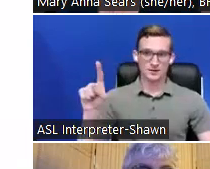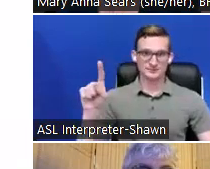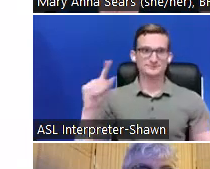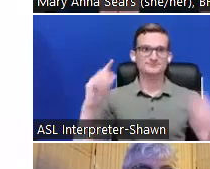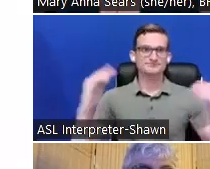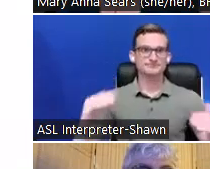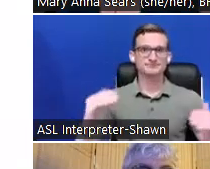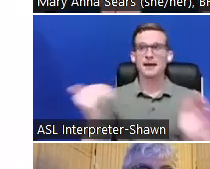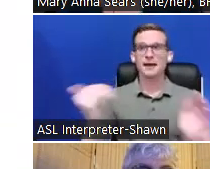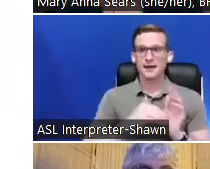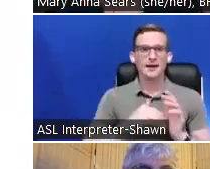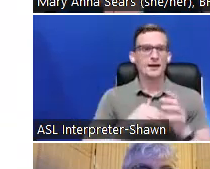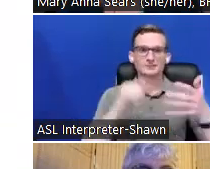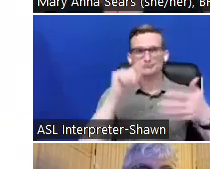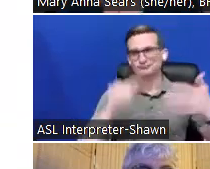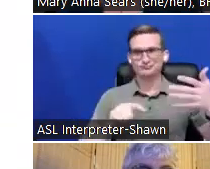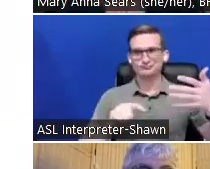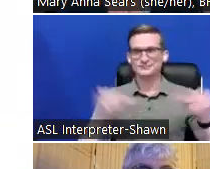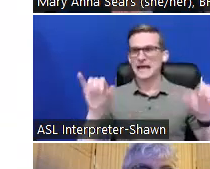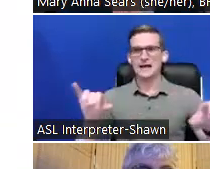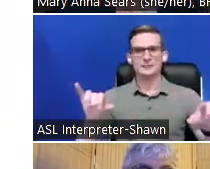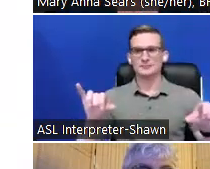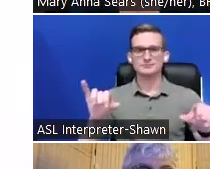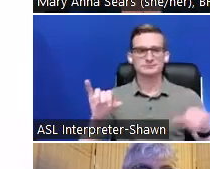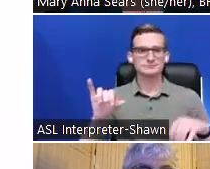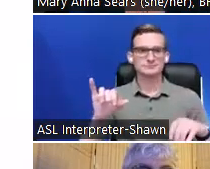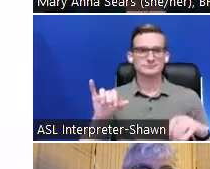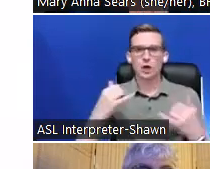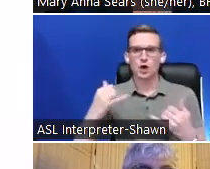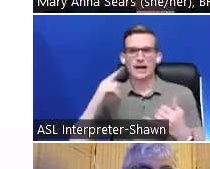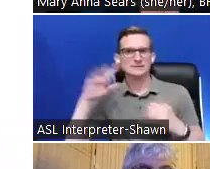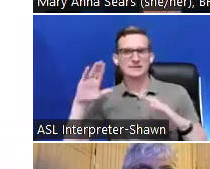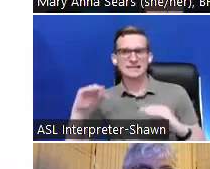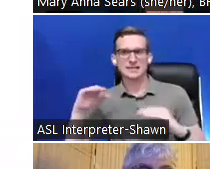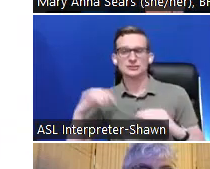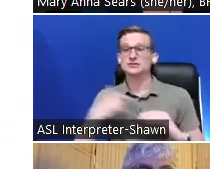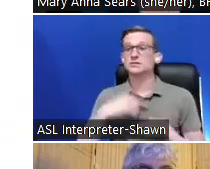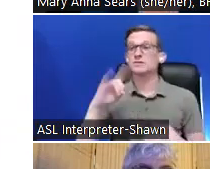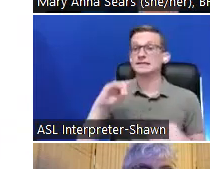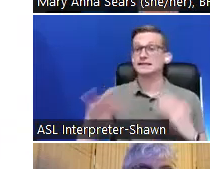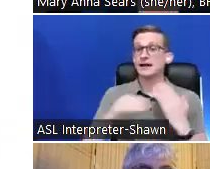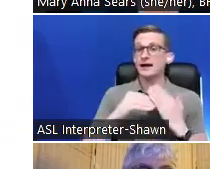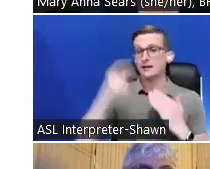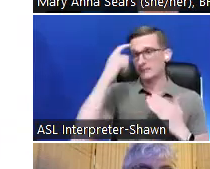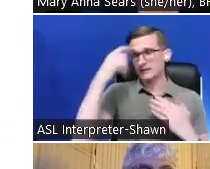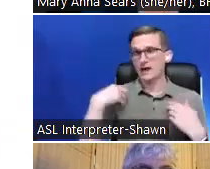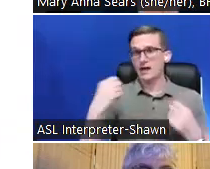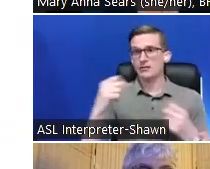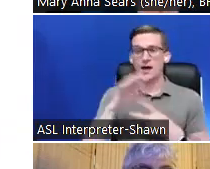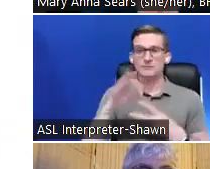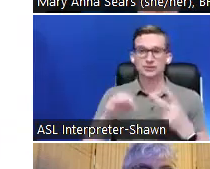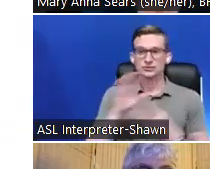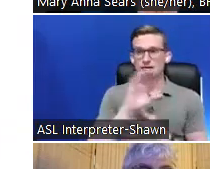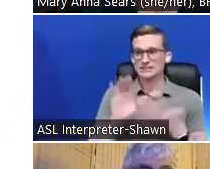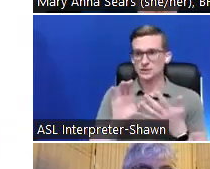And again, not significantly different from current expectations. We did add in the mental health option and criteria. This level of care has a minimum